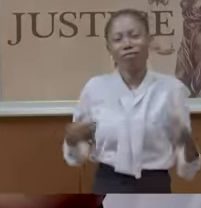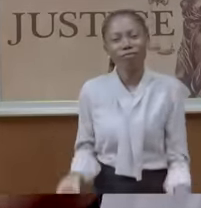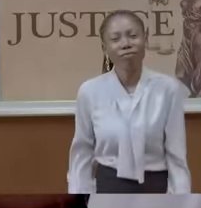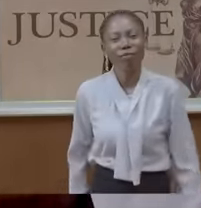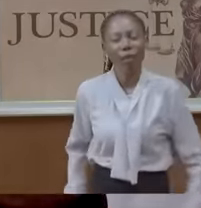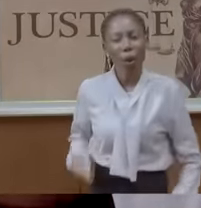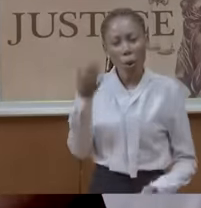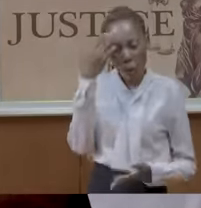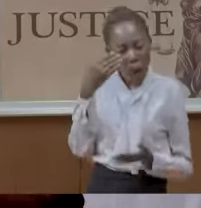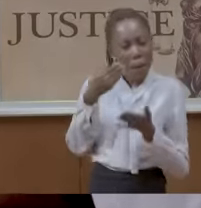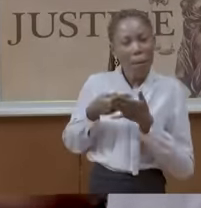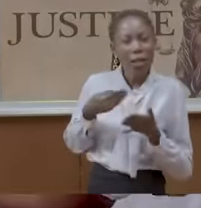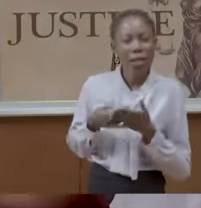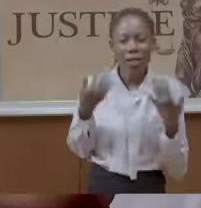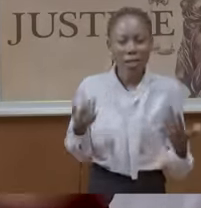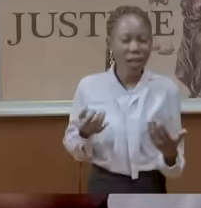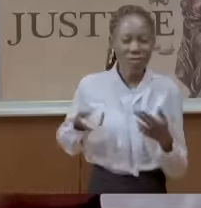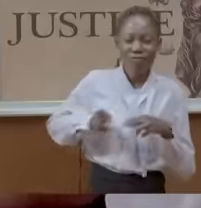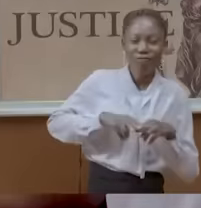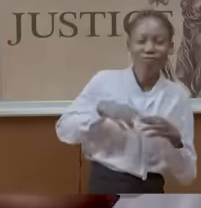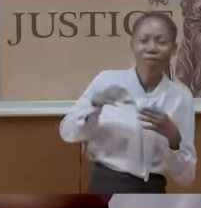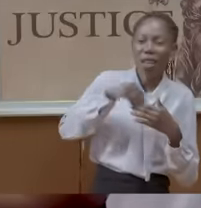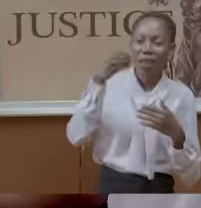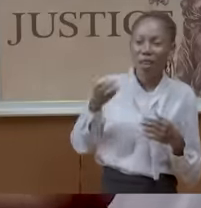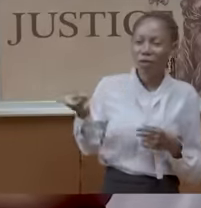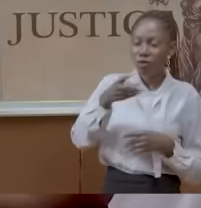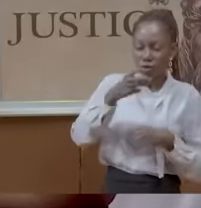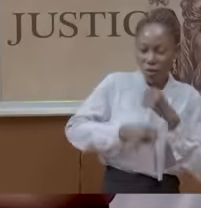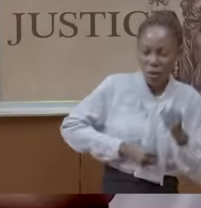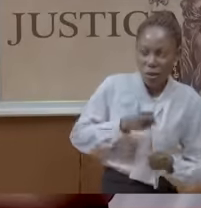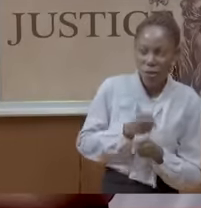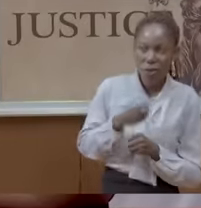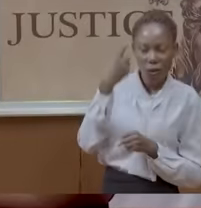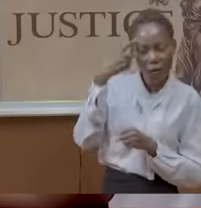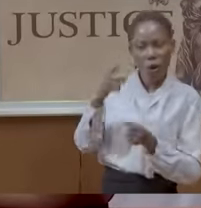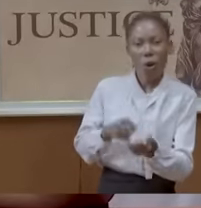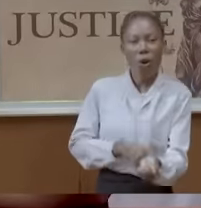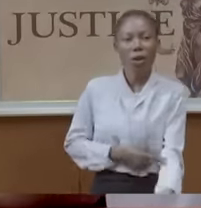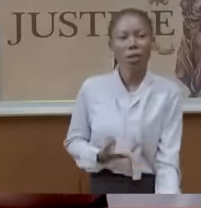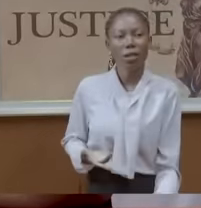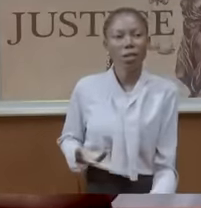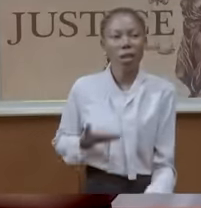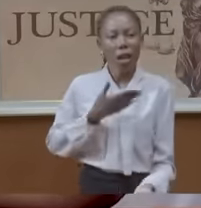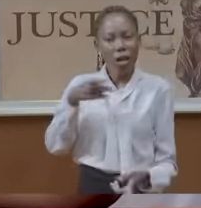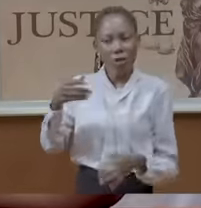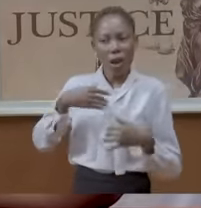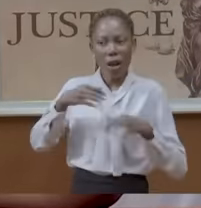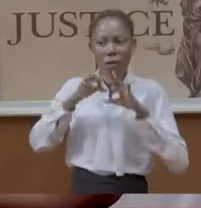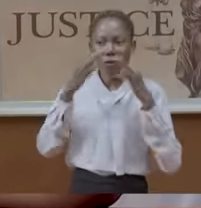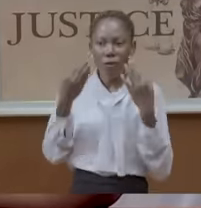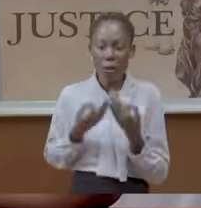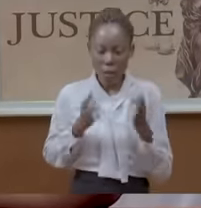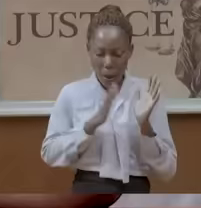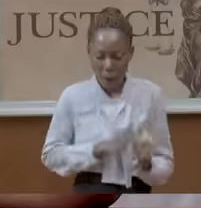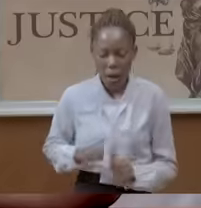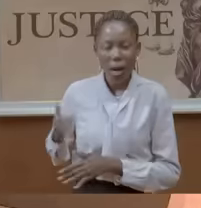financially and the way everything you narrated, you've been struggling for so long. Yes, and there's family planning.